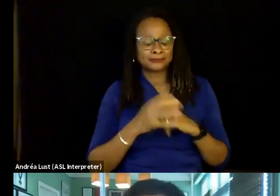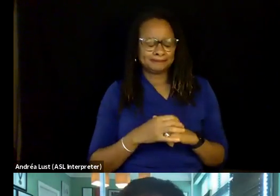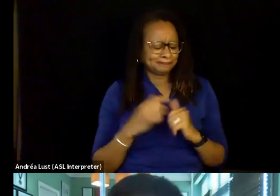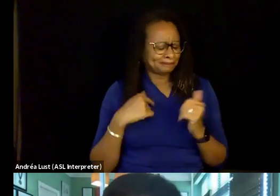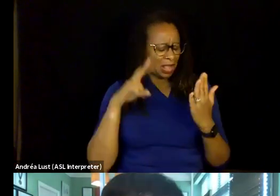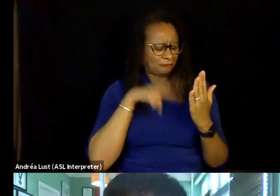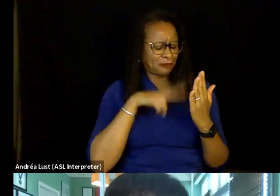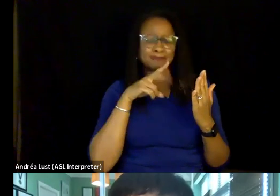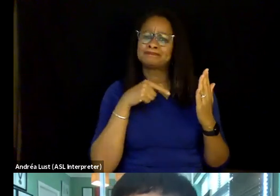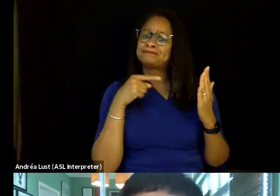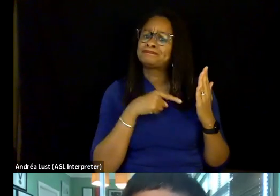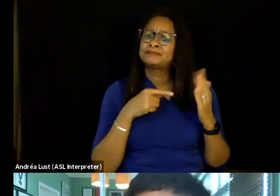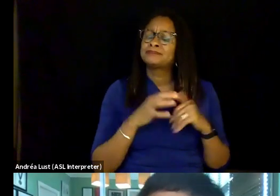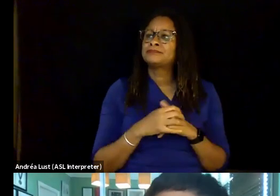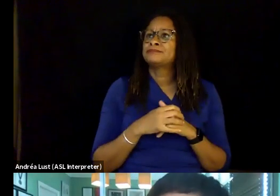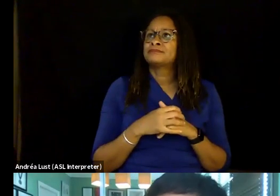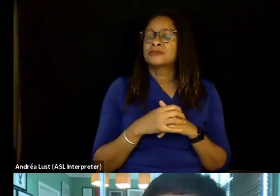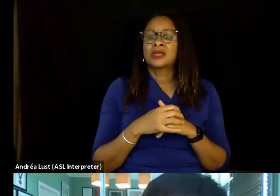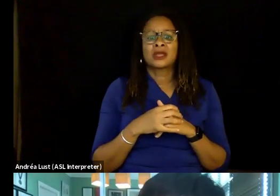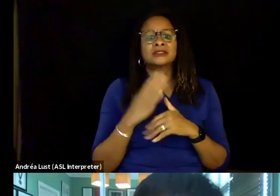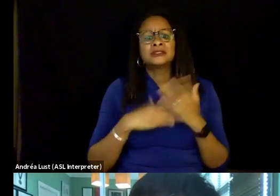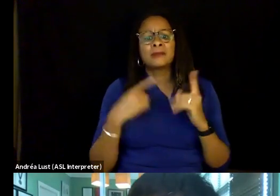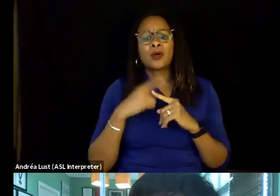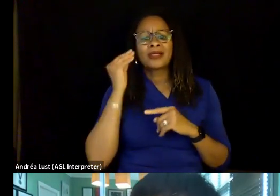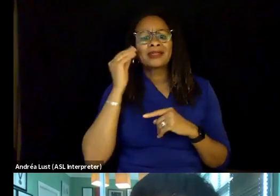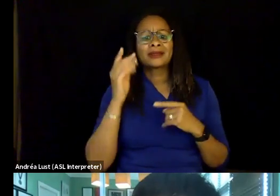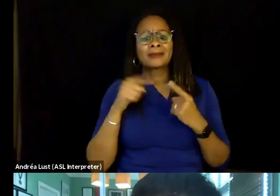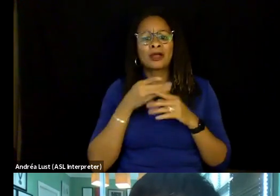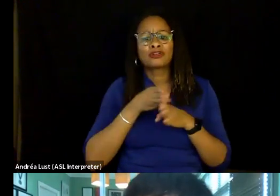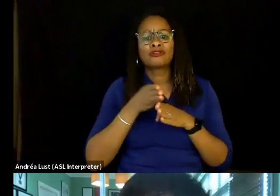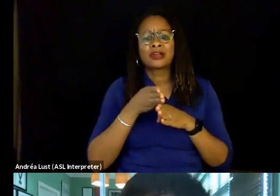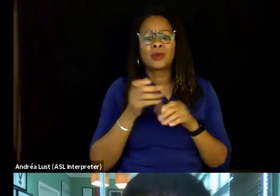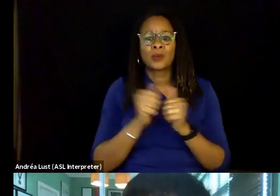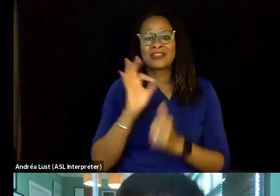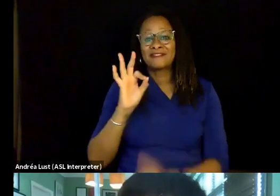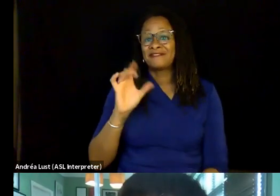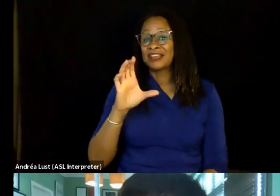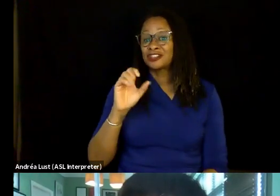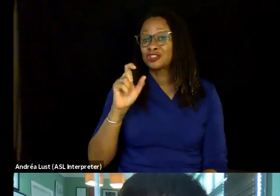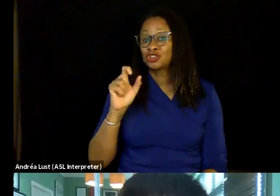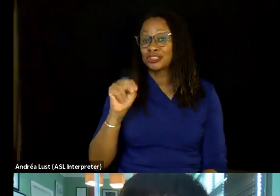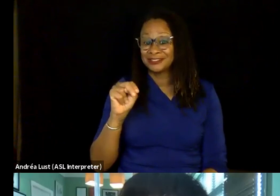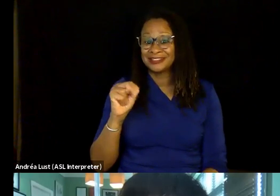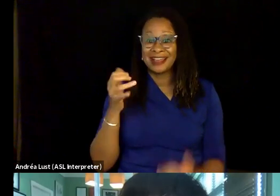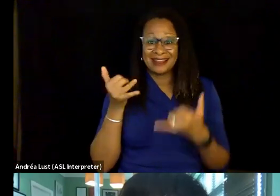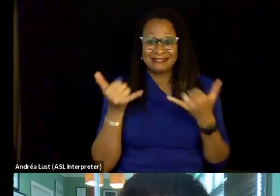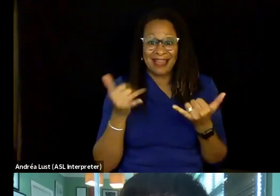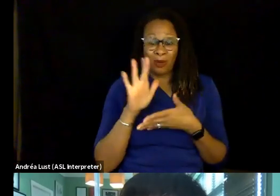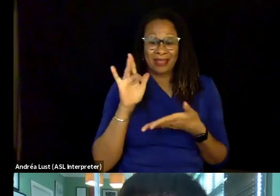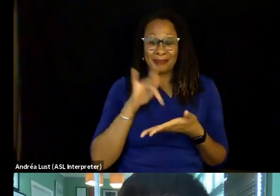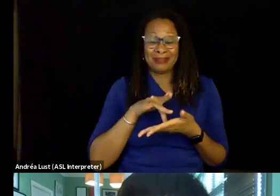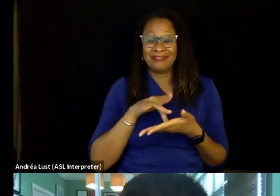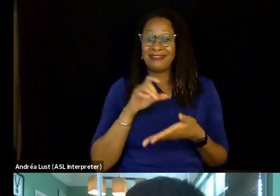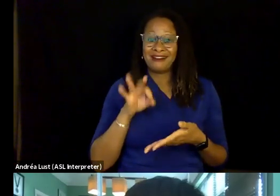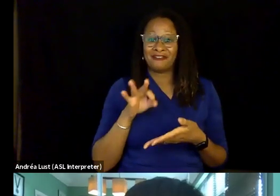were at some point thinking about starting your career in fiction. And here you are in the middle of